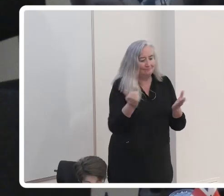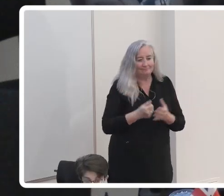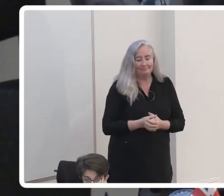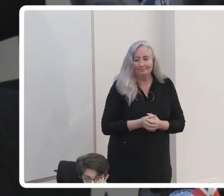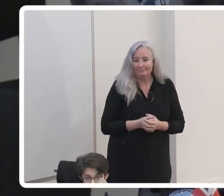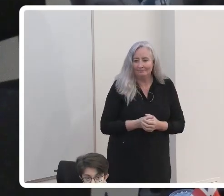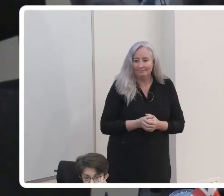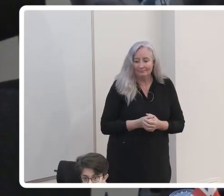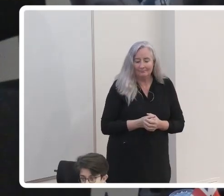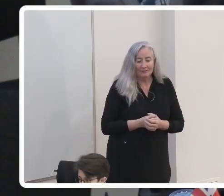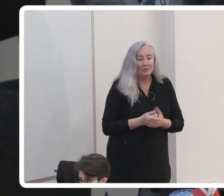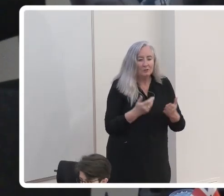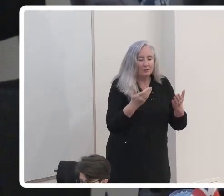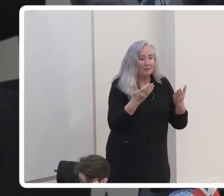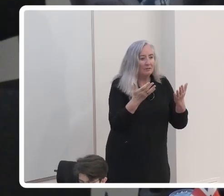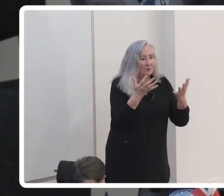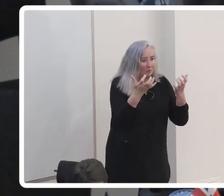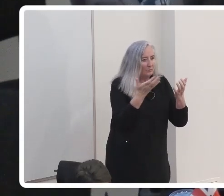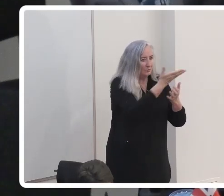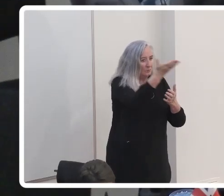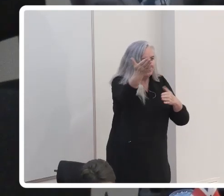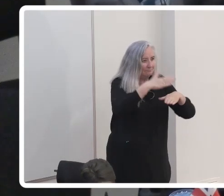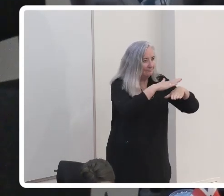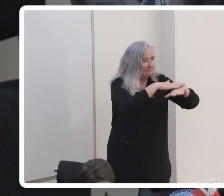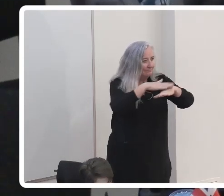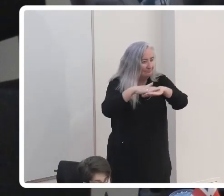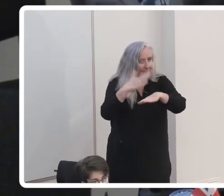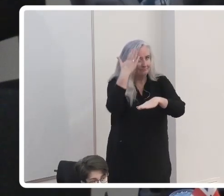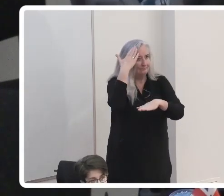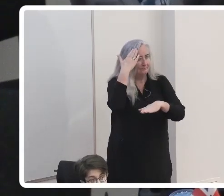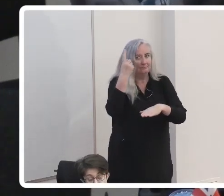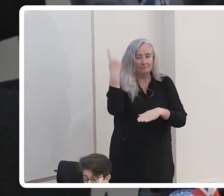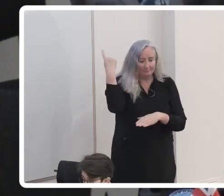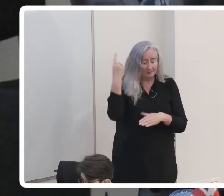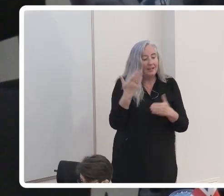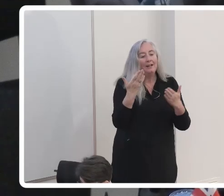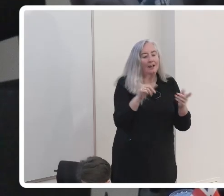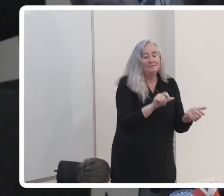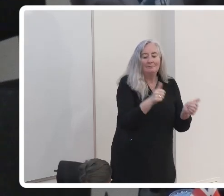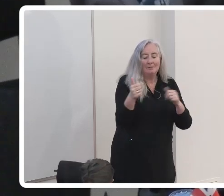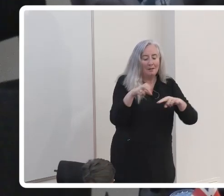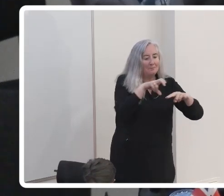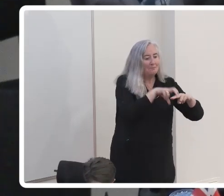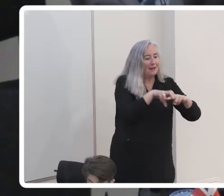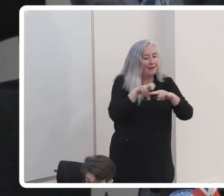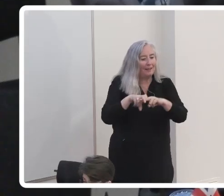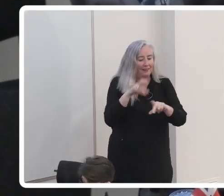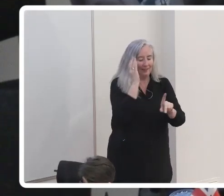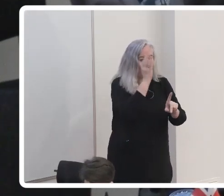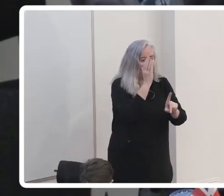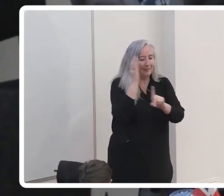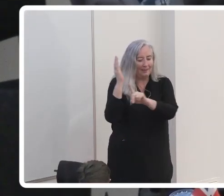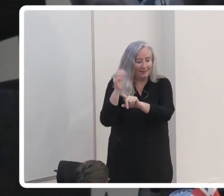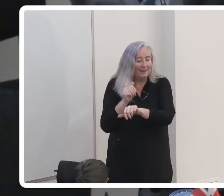And we have to always sort of be aware of that and remember it. We're now going to turn to the two panelists that we have in the room, and we're going to start off with